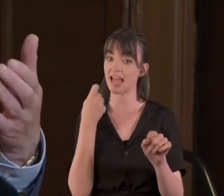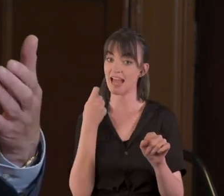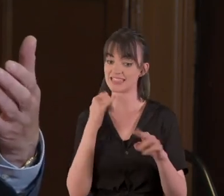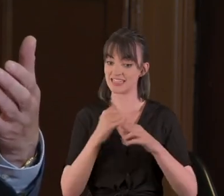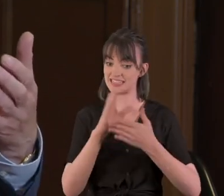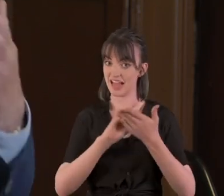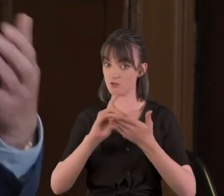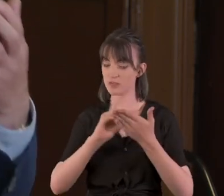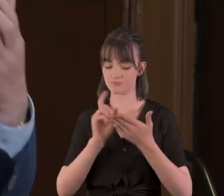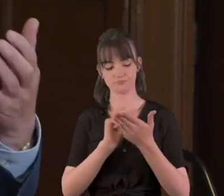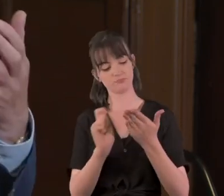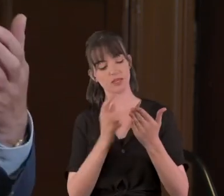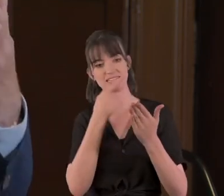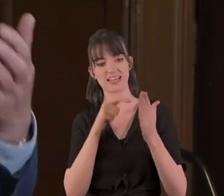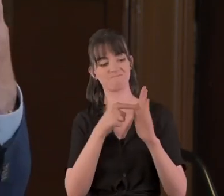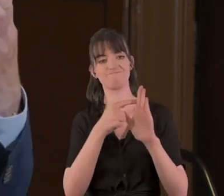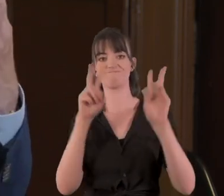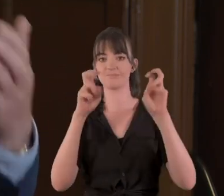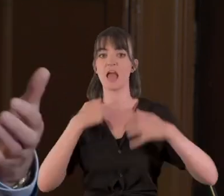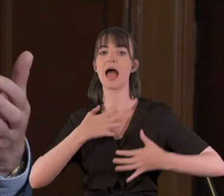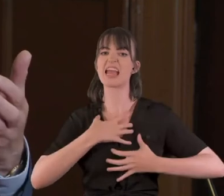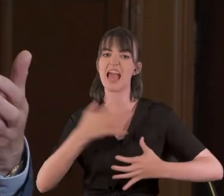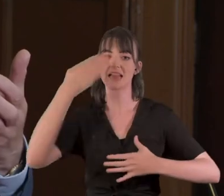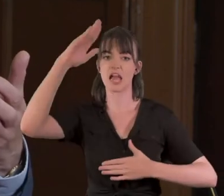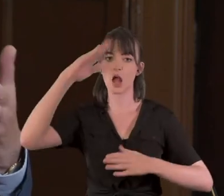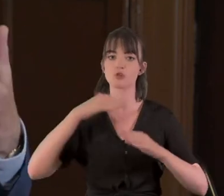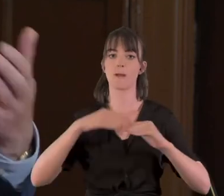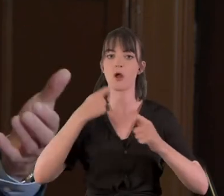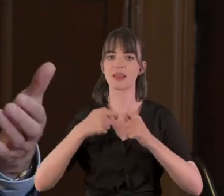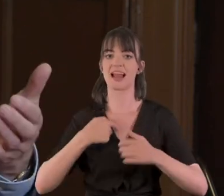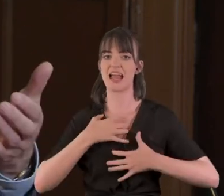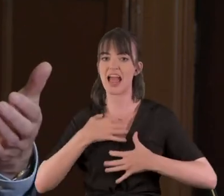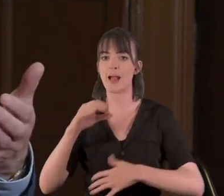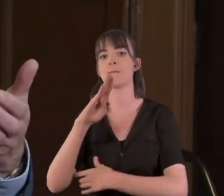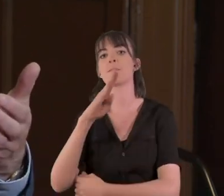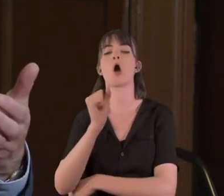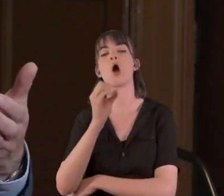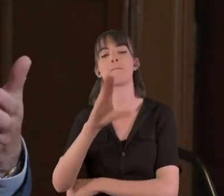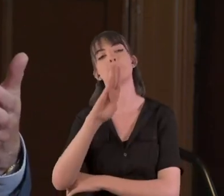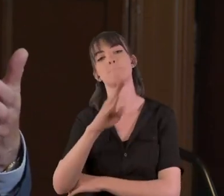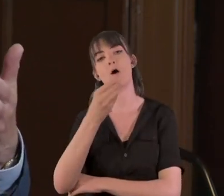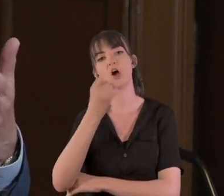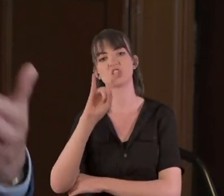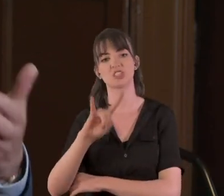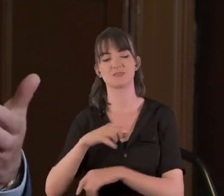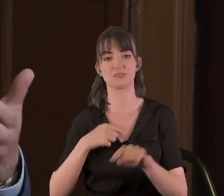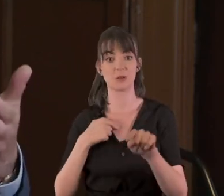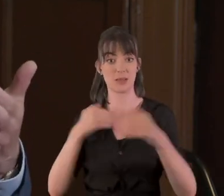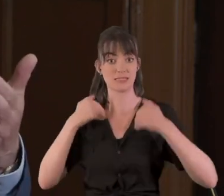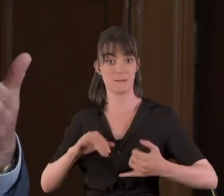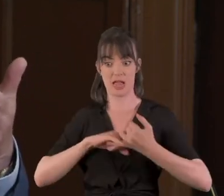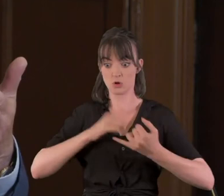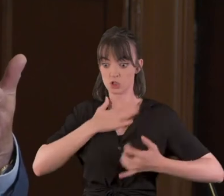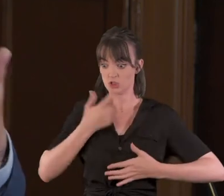think, "I hate the Irish more than I hate the Boche." And this is a man who's just spent 4 years killing the